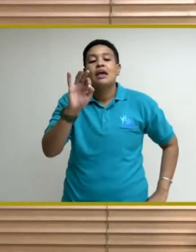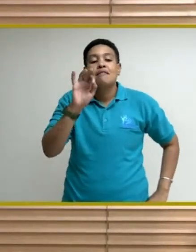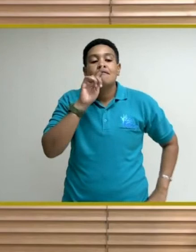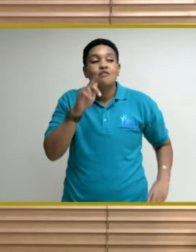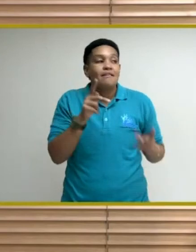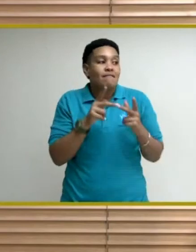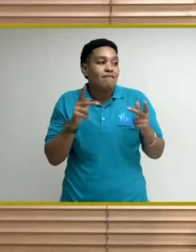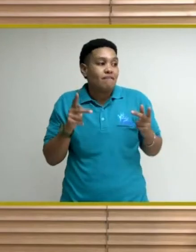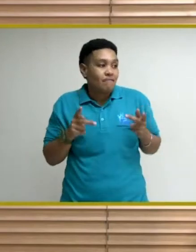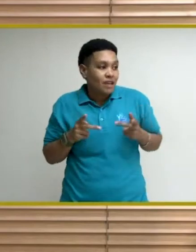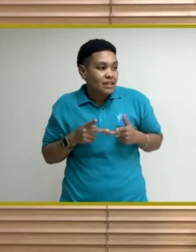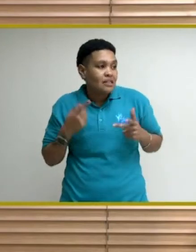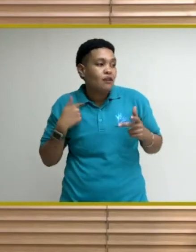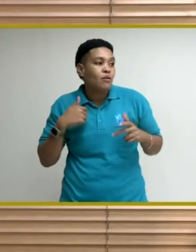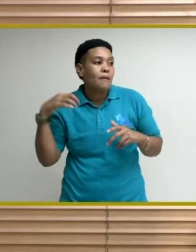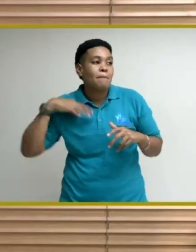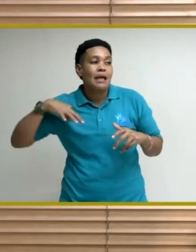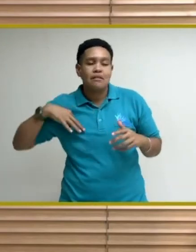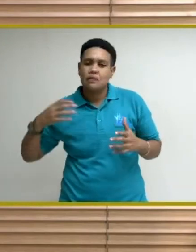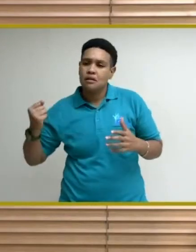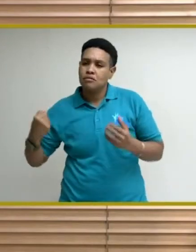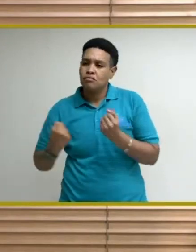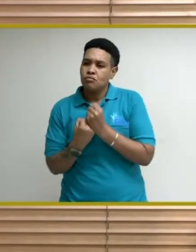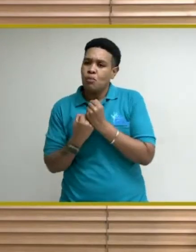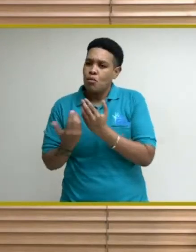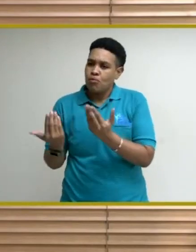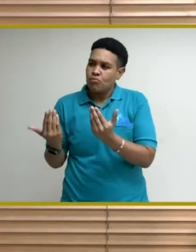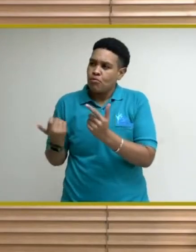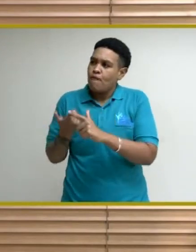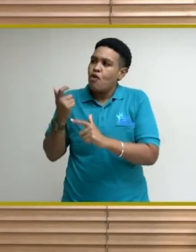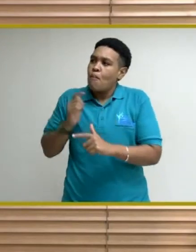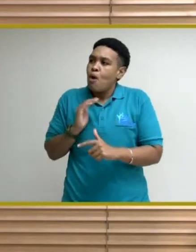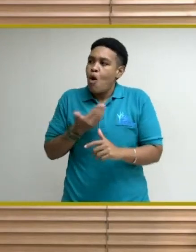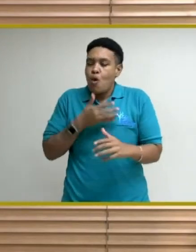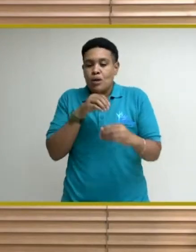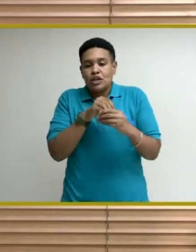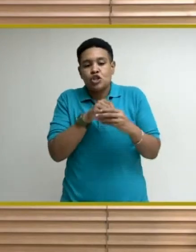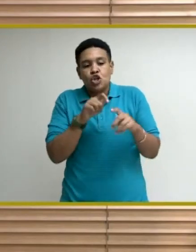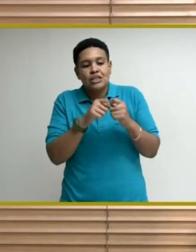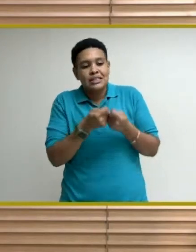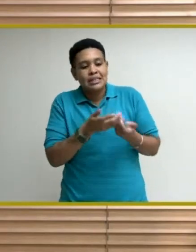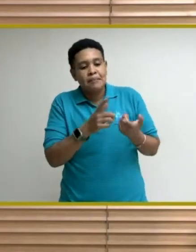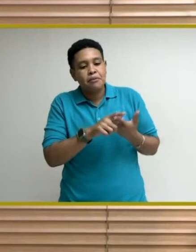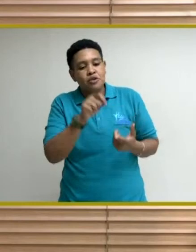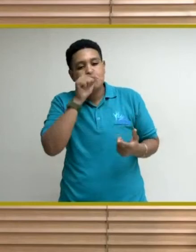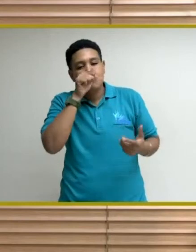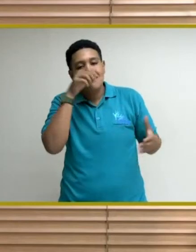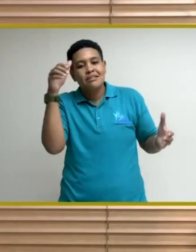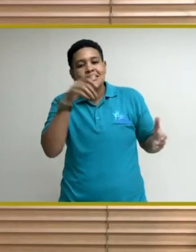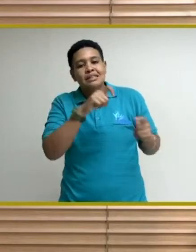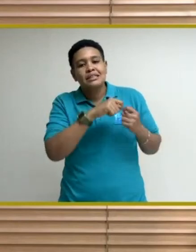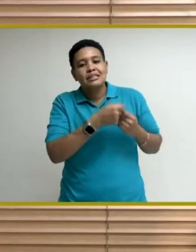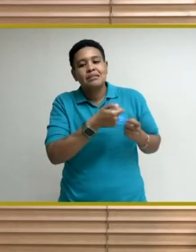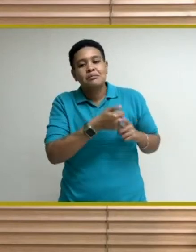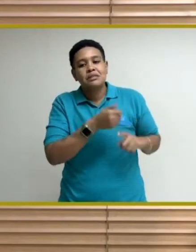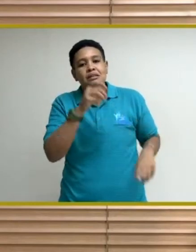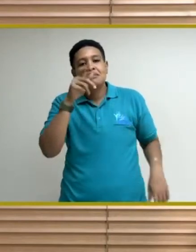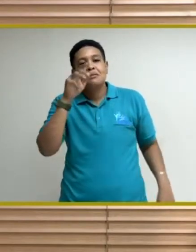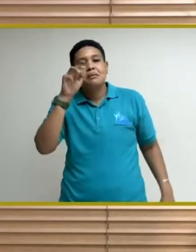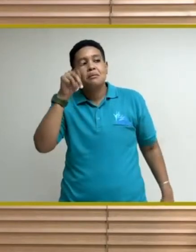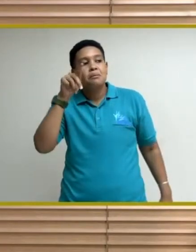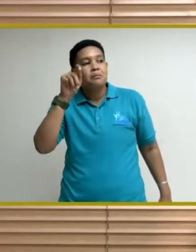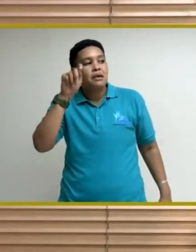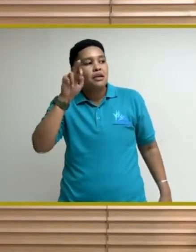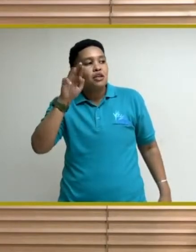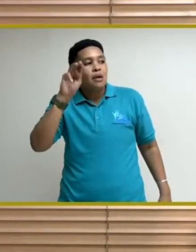facility that we benefited from with the help of our internal team and the private sector team. Mr. Peter Meledo was a